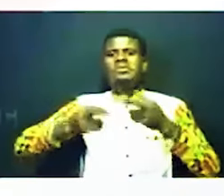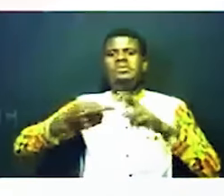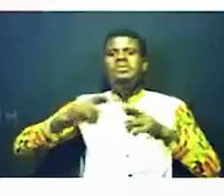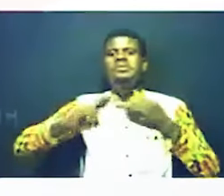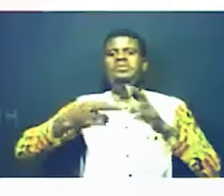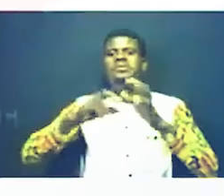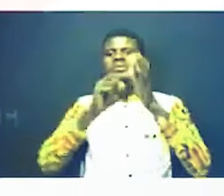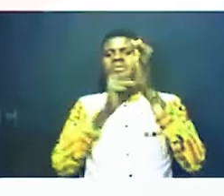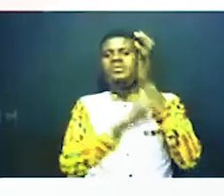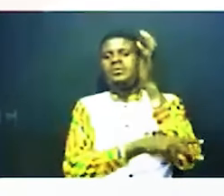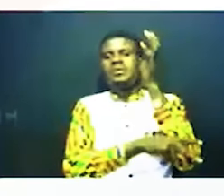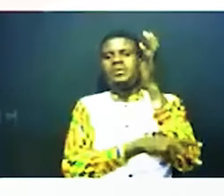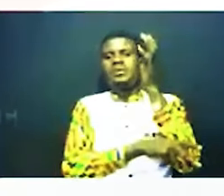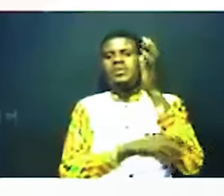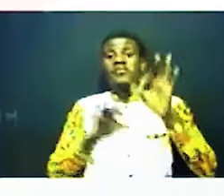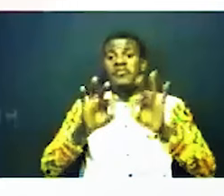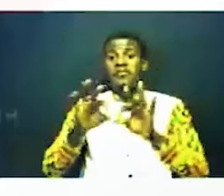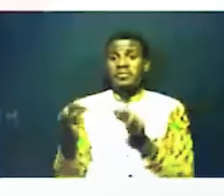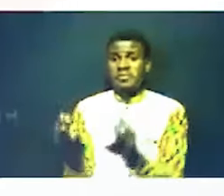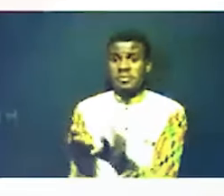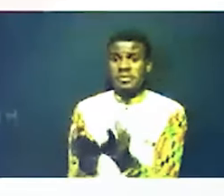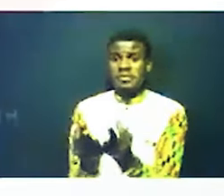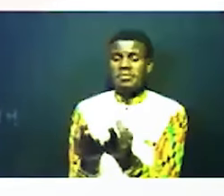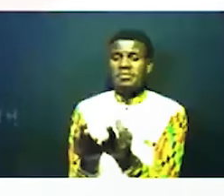relationships. Like family.